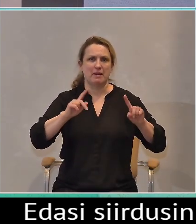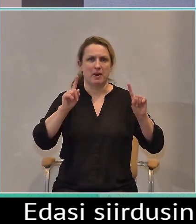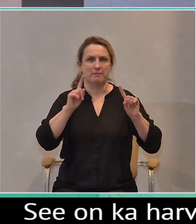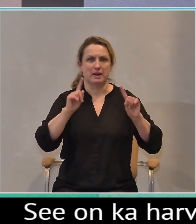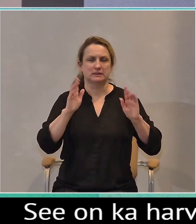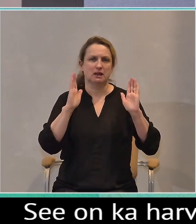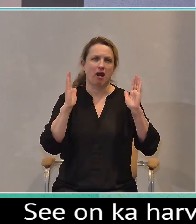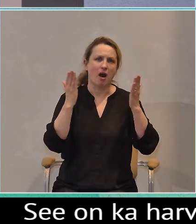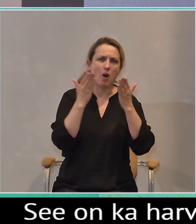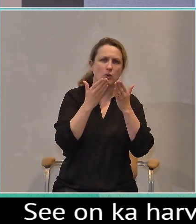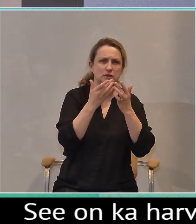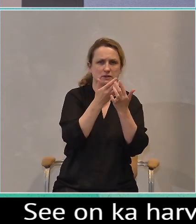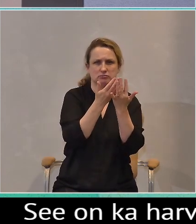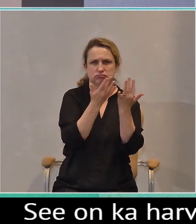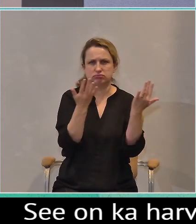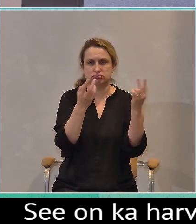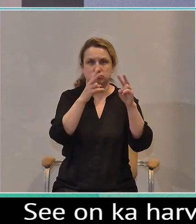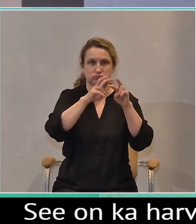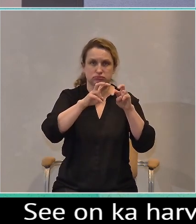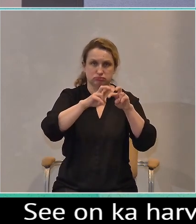Our topic is